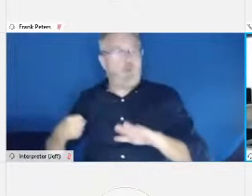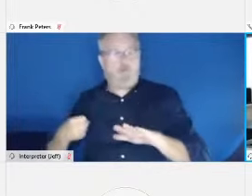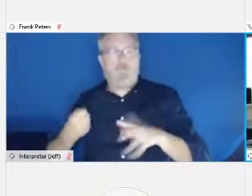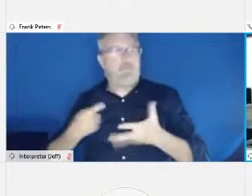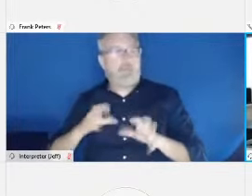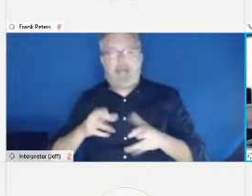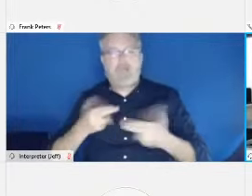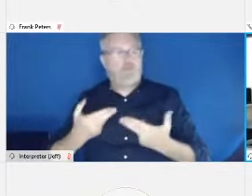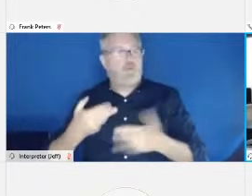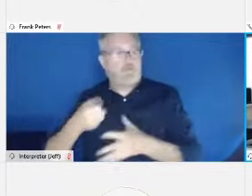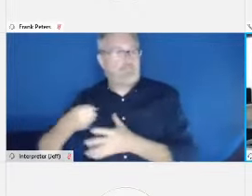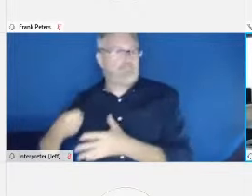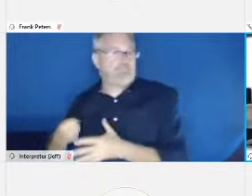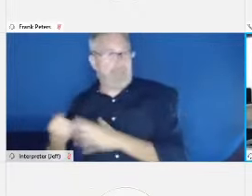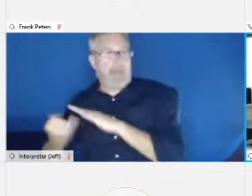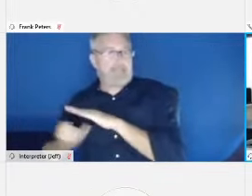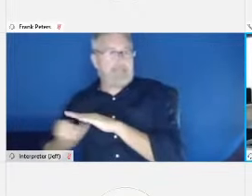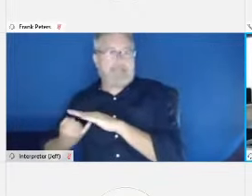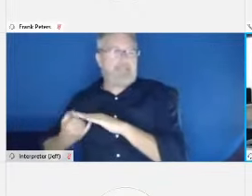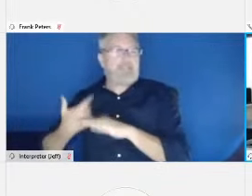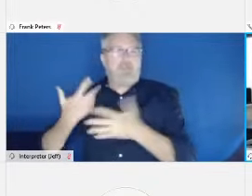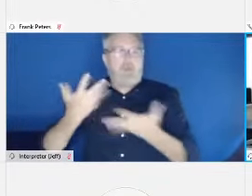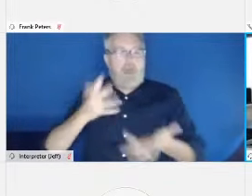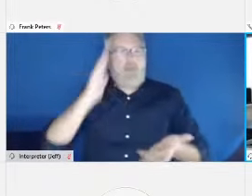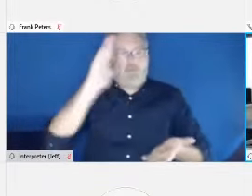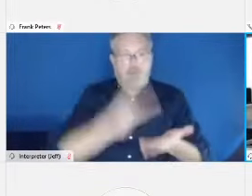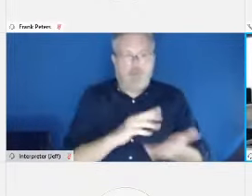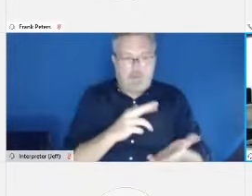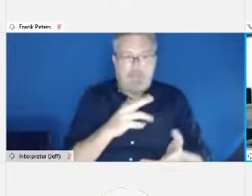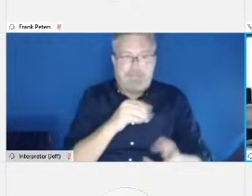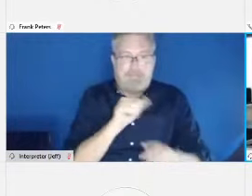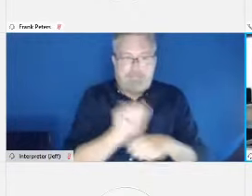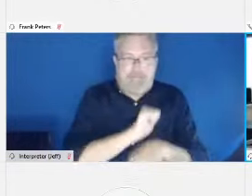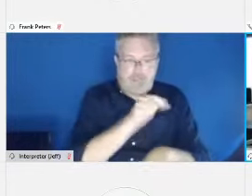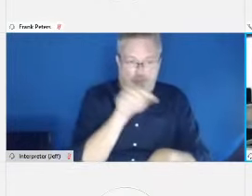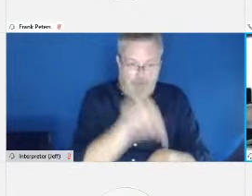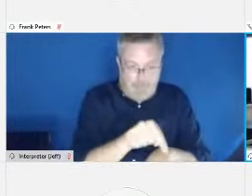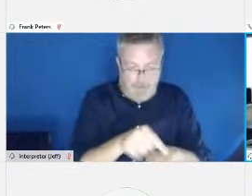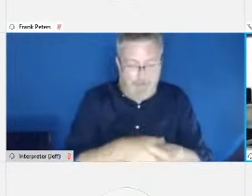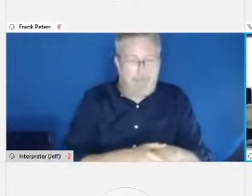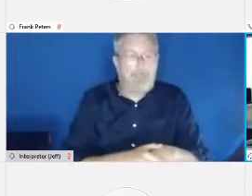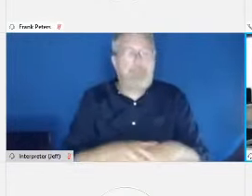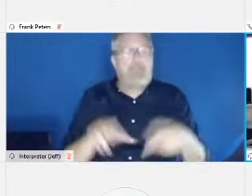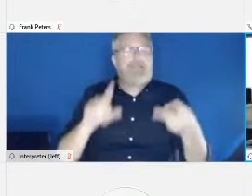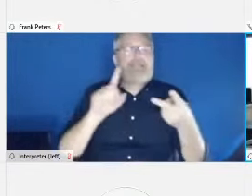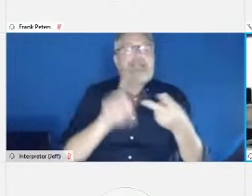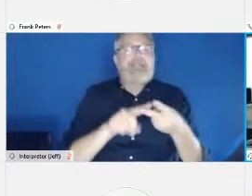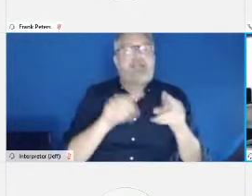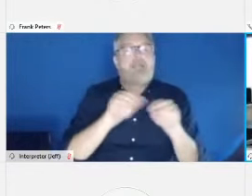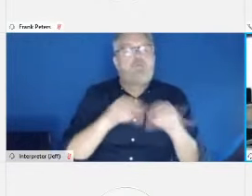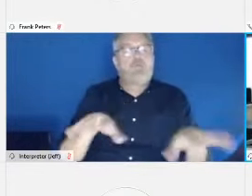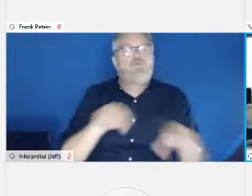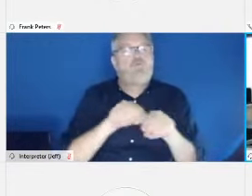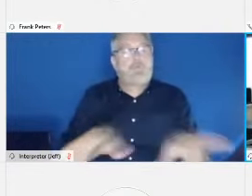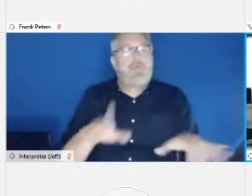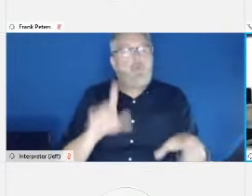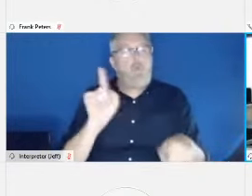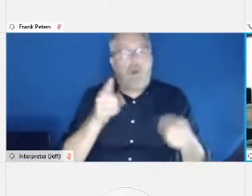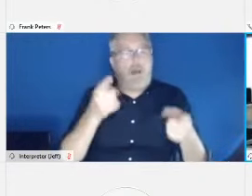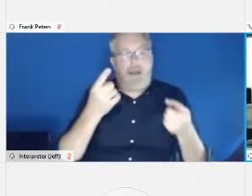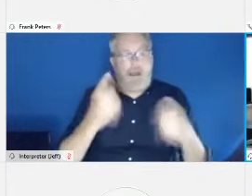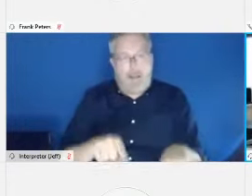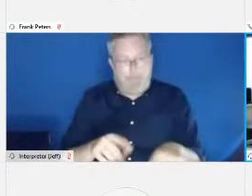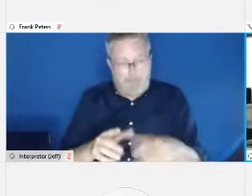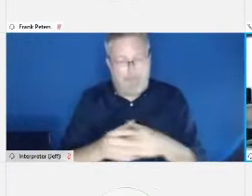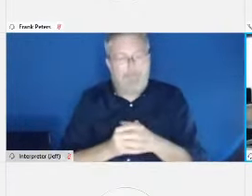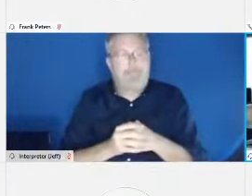classroom. So that minimizes that risk. The second is, what is the transmission, or where is that transmission